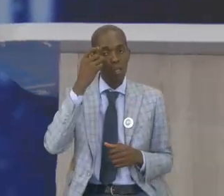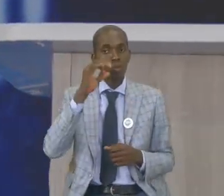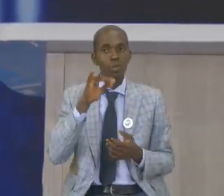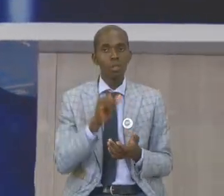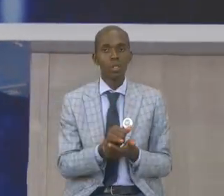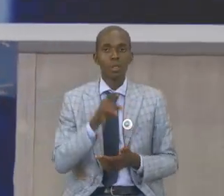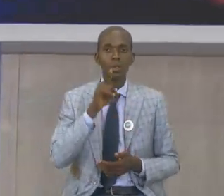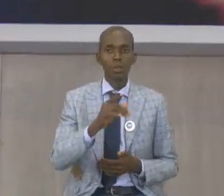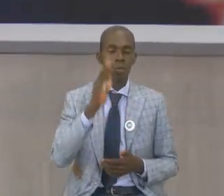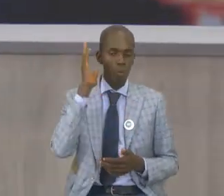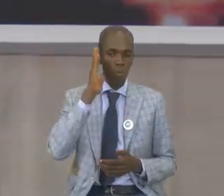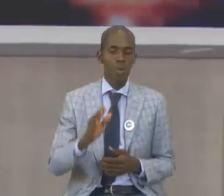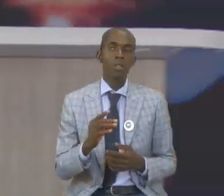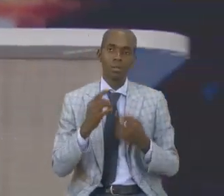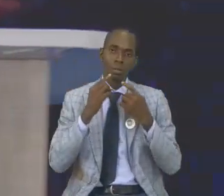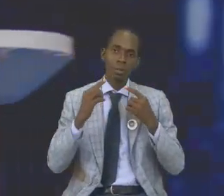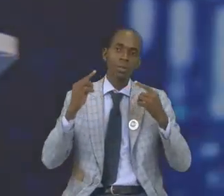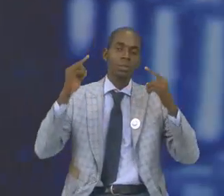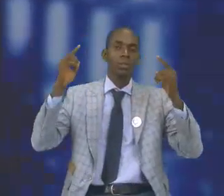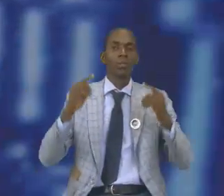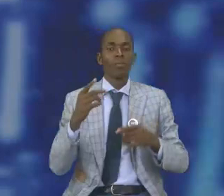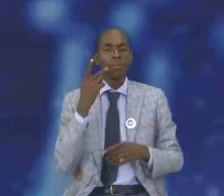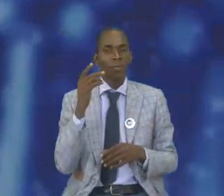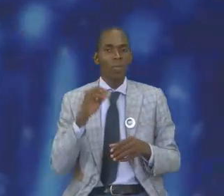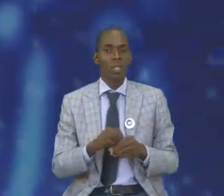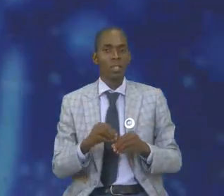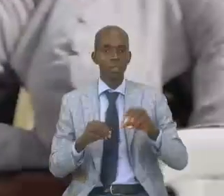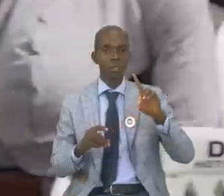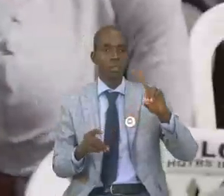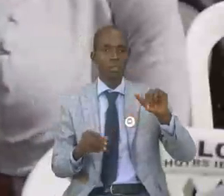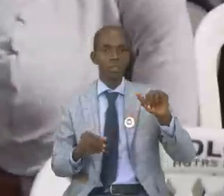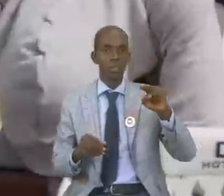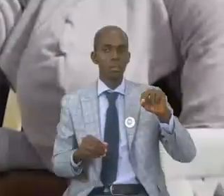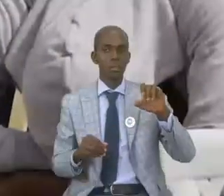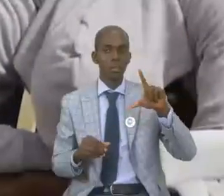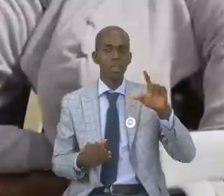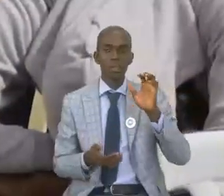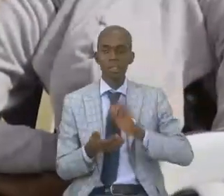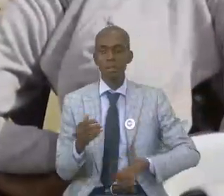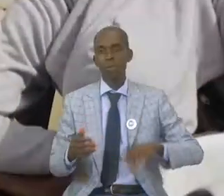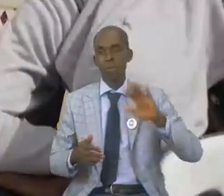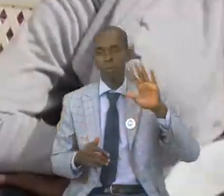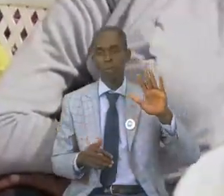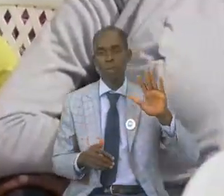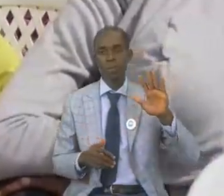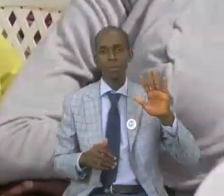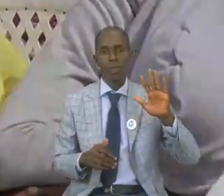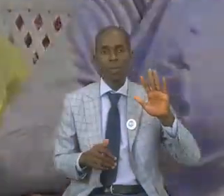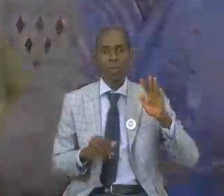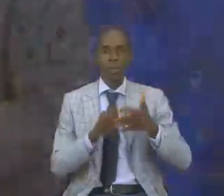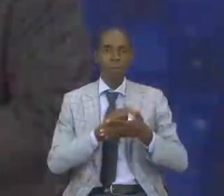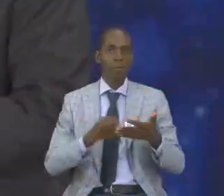will excel. Look at Daniel chapter 5. I'm looking at Daniel chapter 5, and I'm reading from